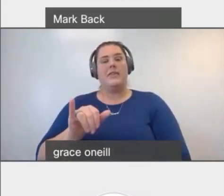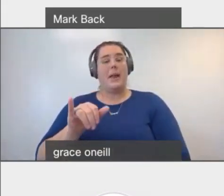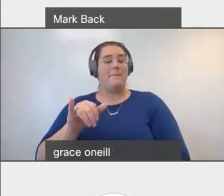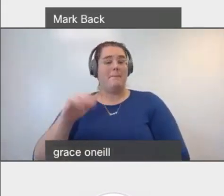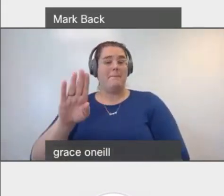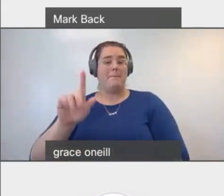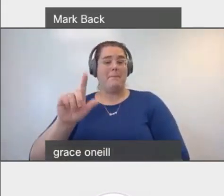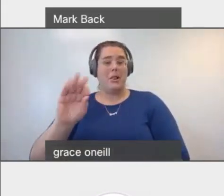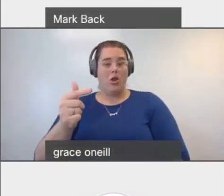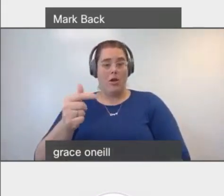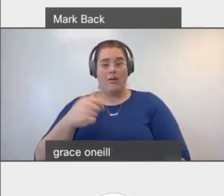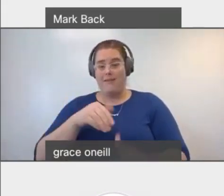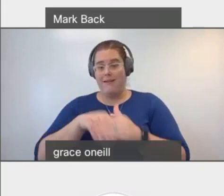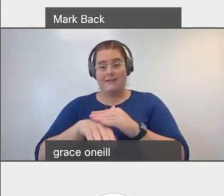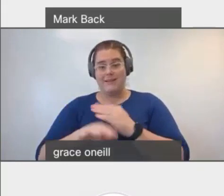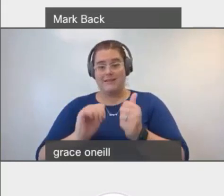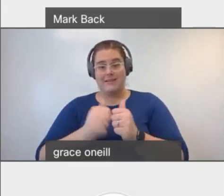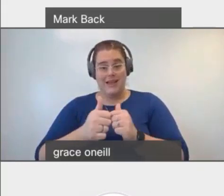can be accessed at